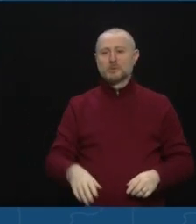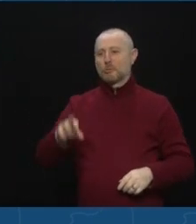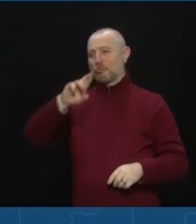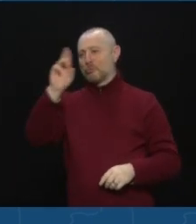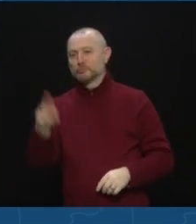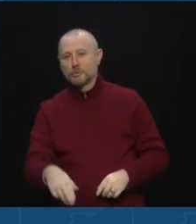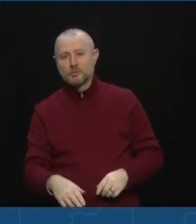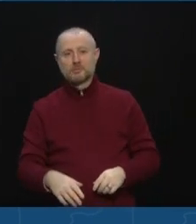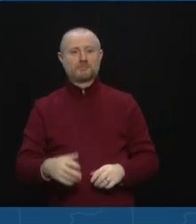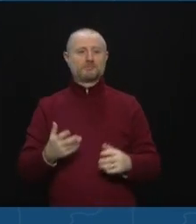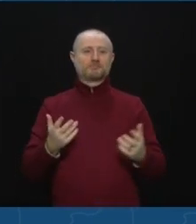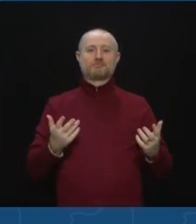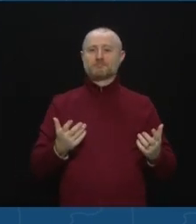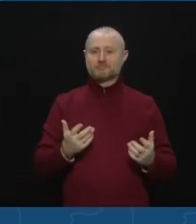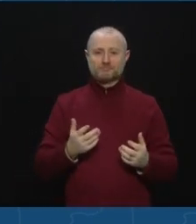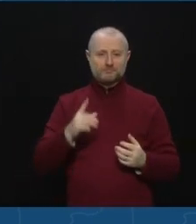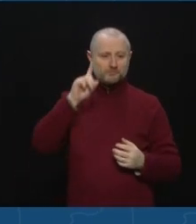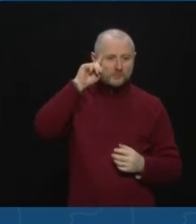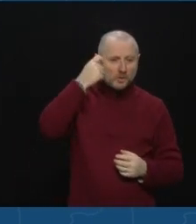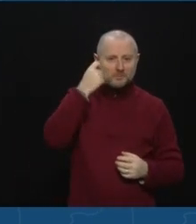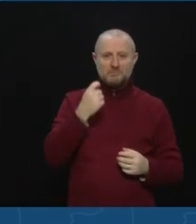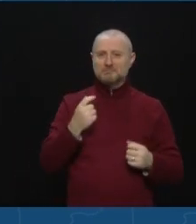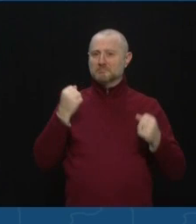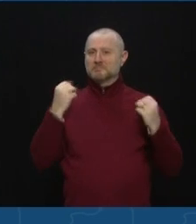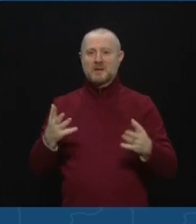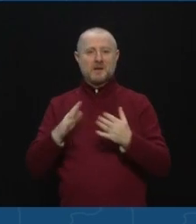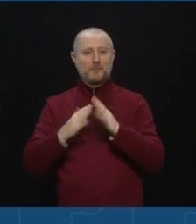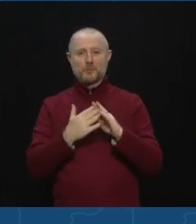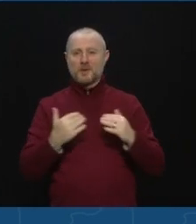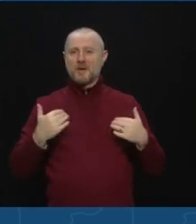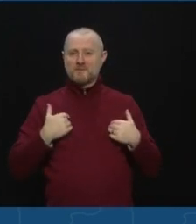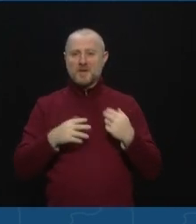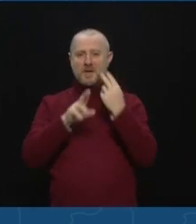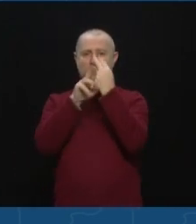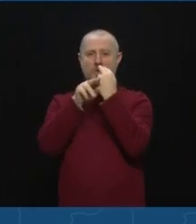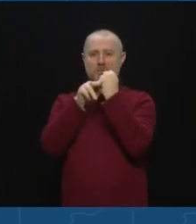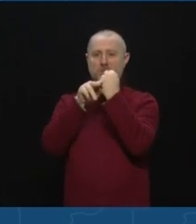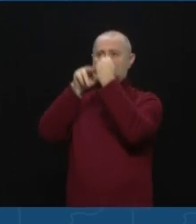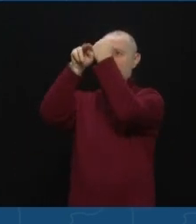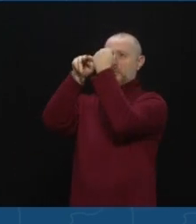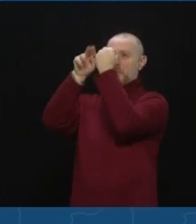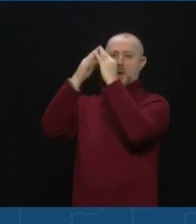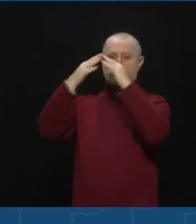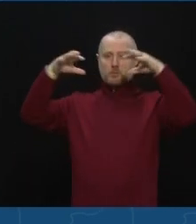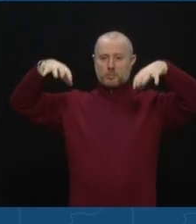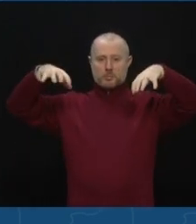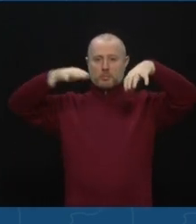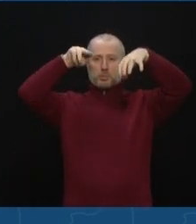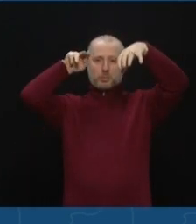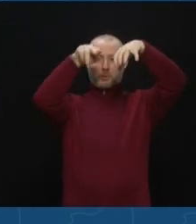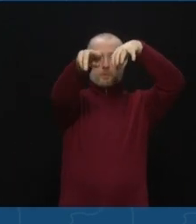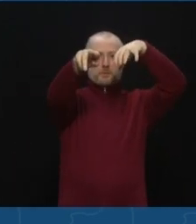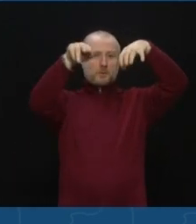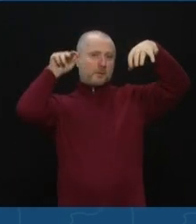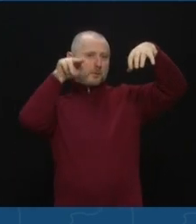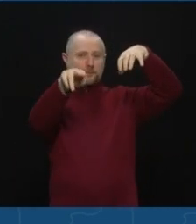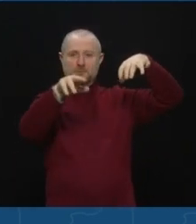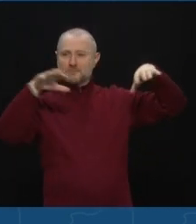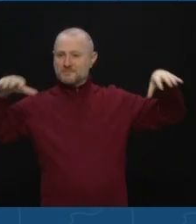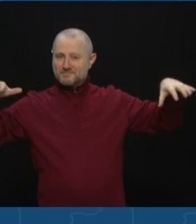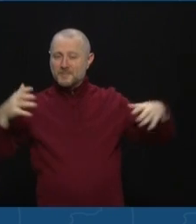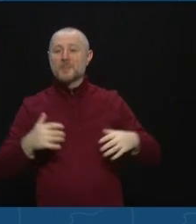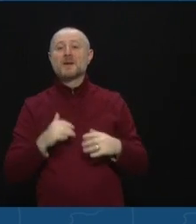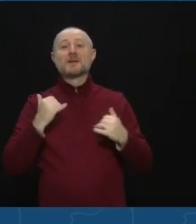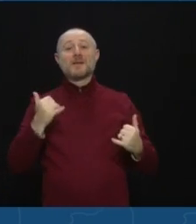and the Cross Bronx Expressway. And one hard lesson we learned about what happens when there's a lack of investment is how our